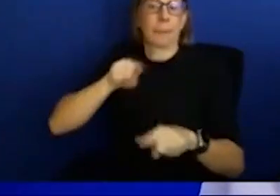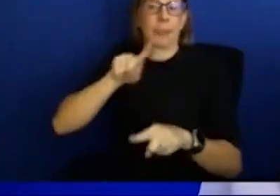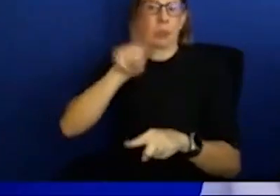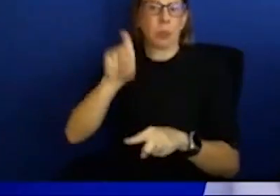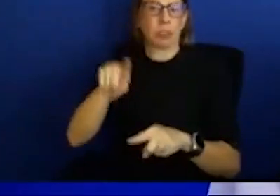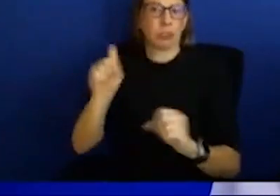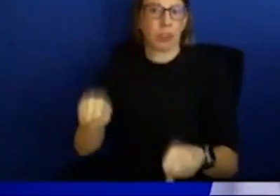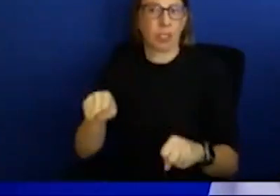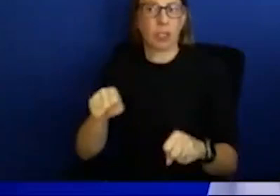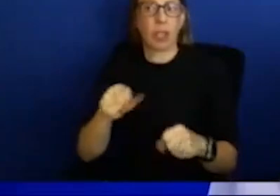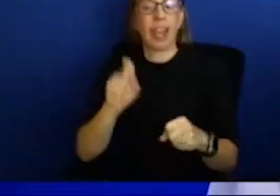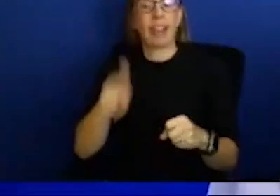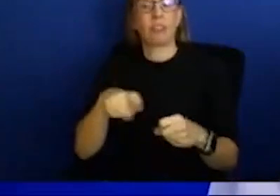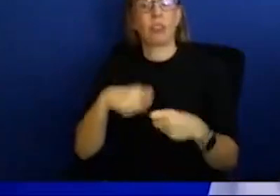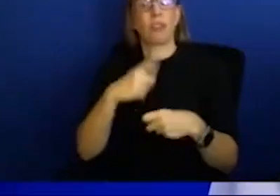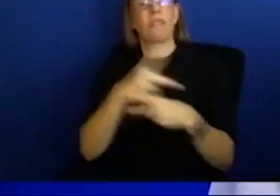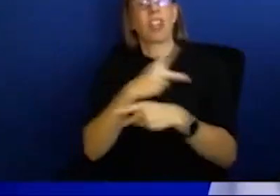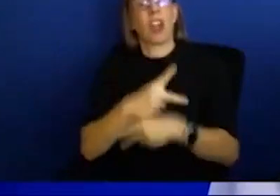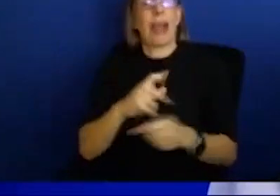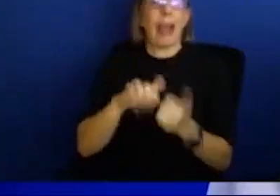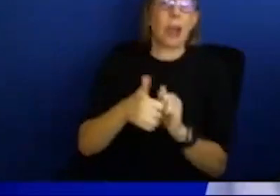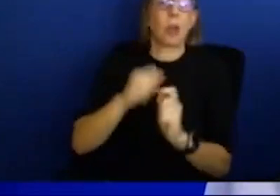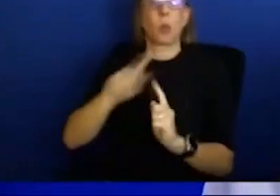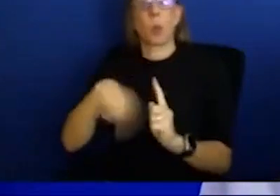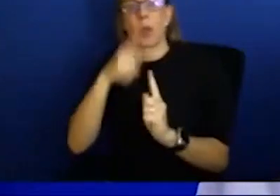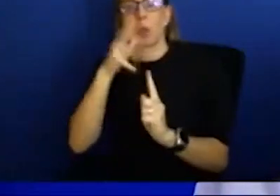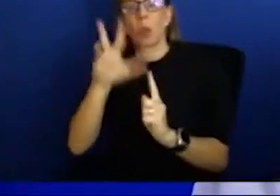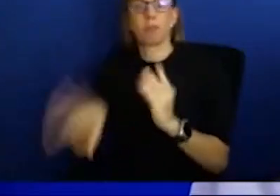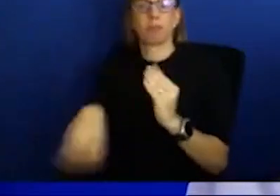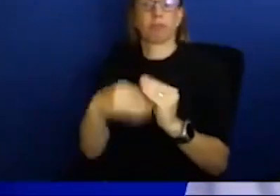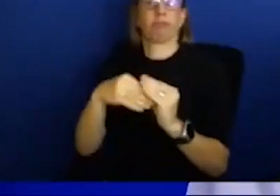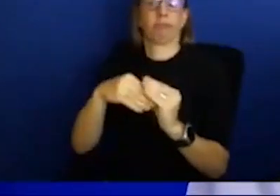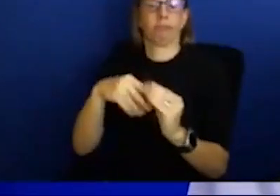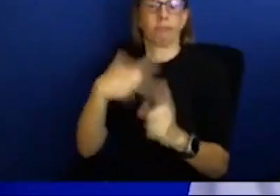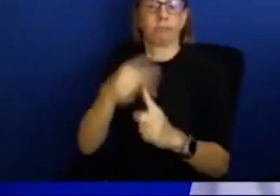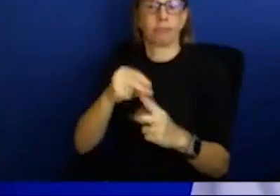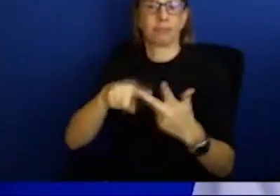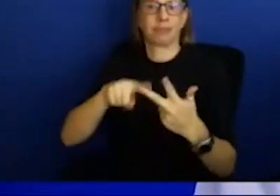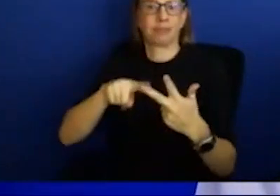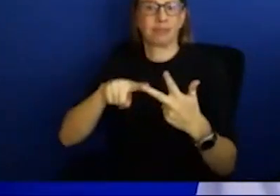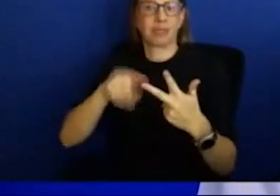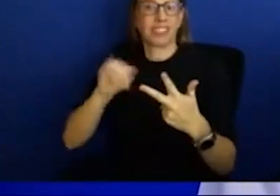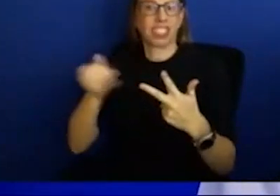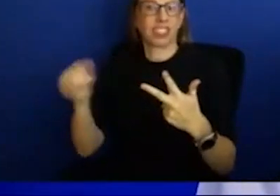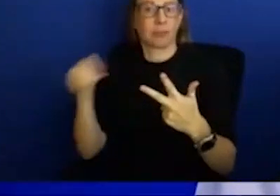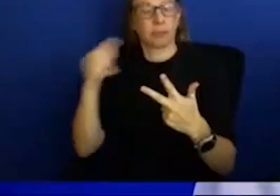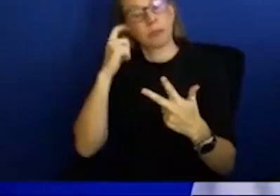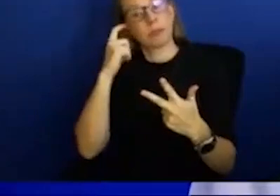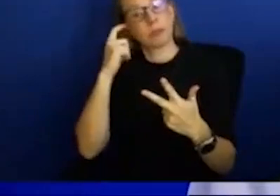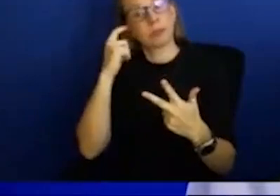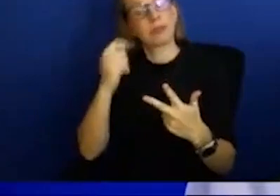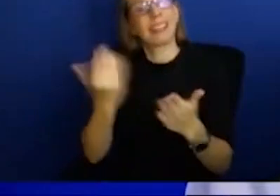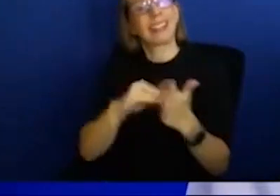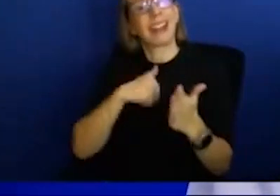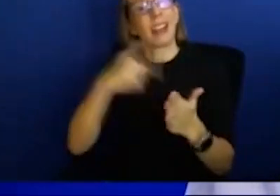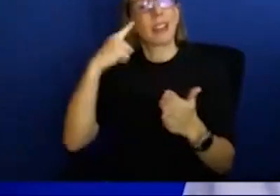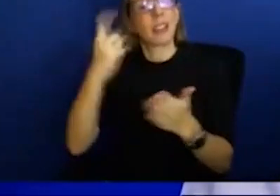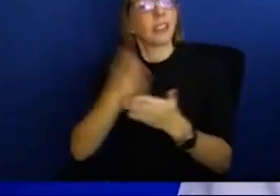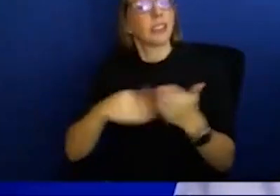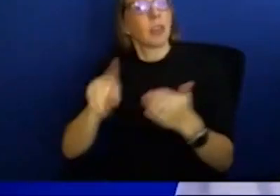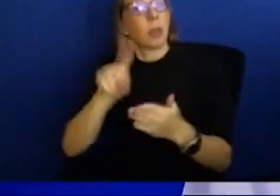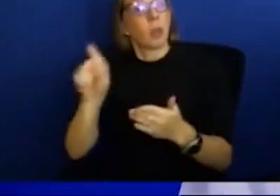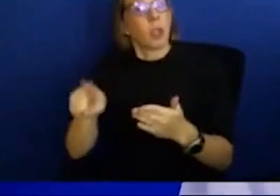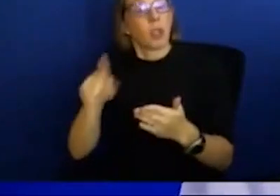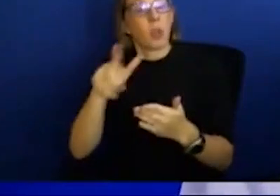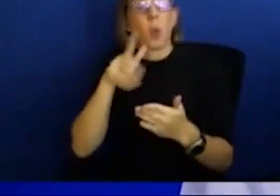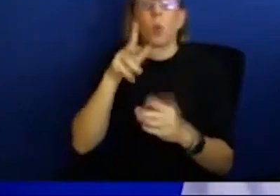when we would give additional dosing of Johnson & Johnson vaccine. But again, I think that some of those questions are going to be answered,